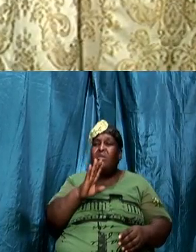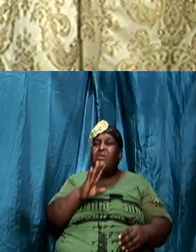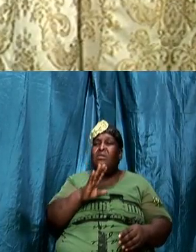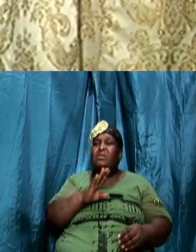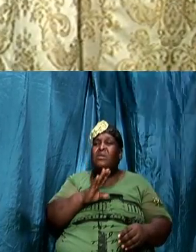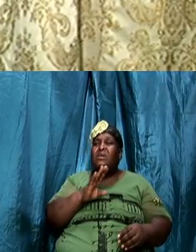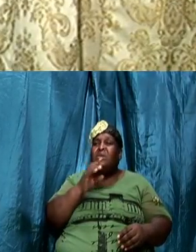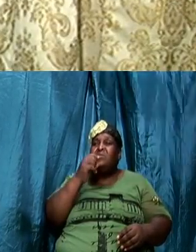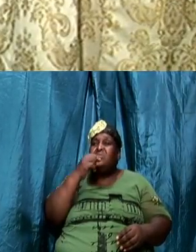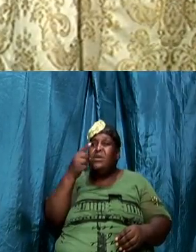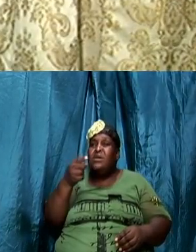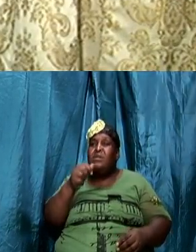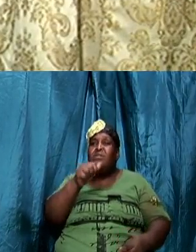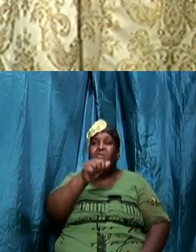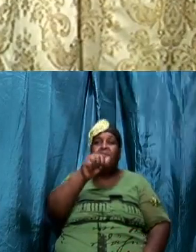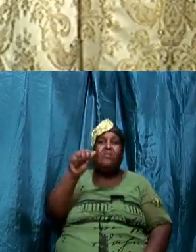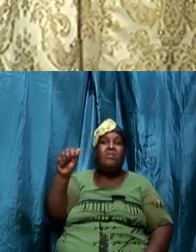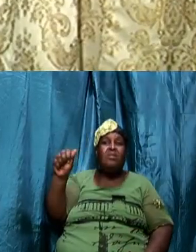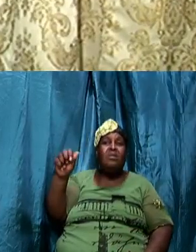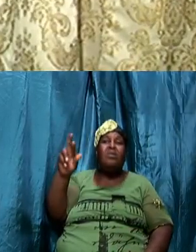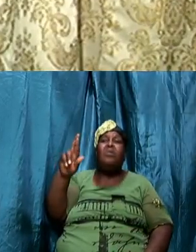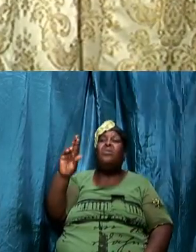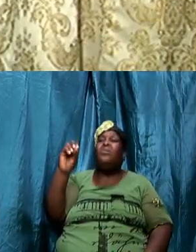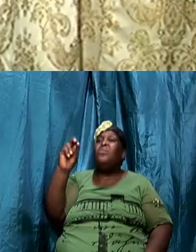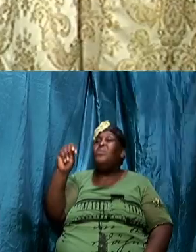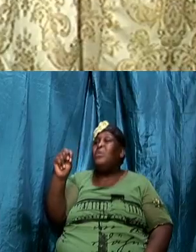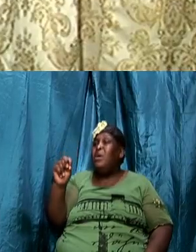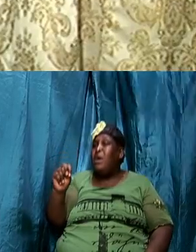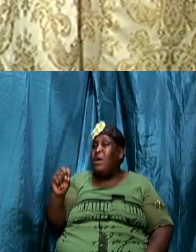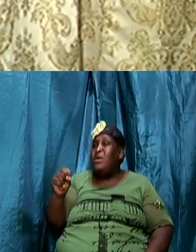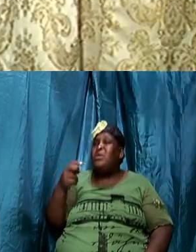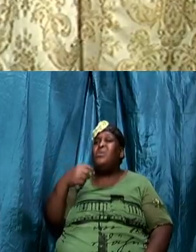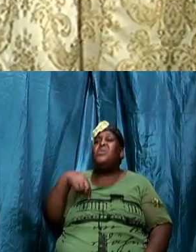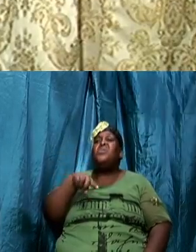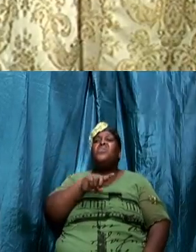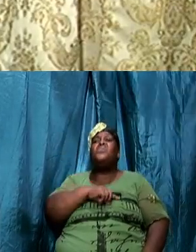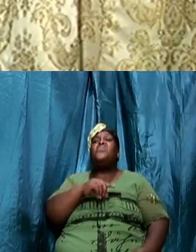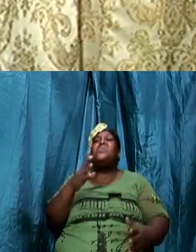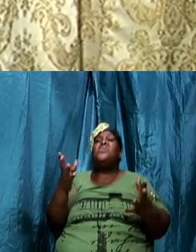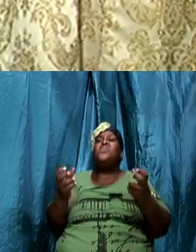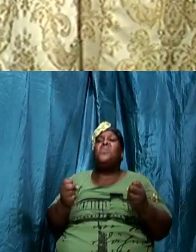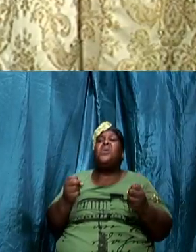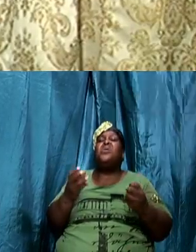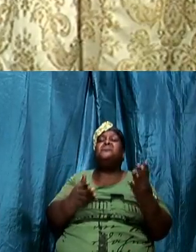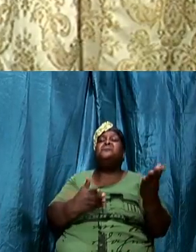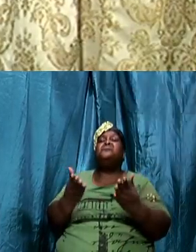and told Aaron that, look, we want to serve God.